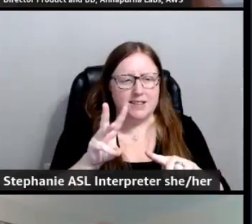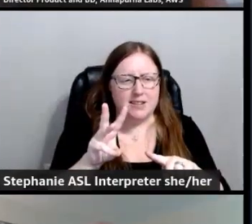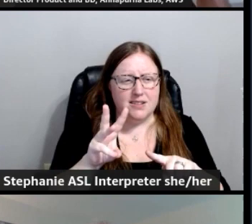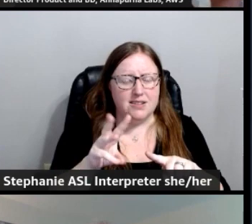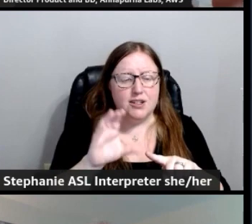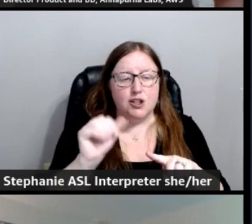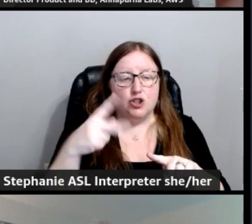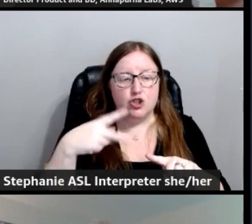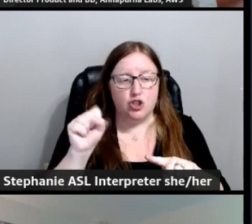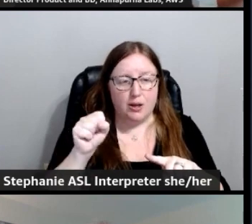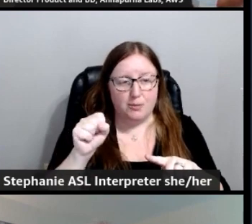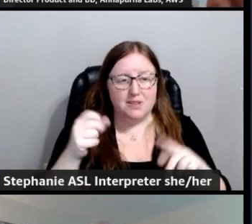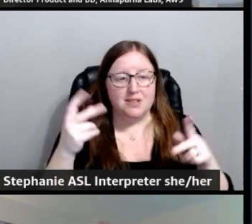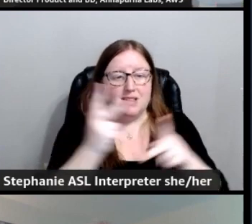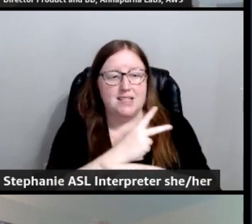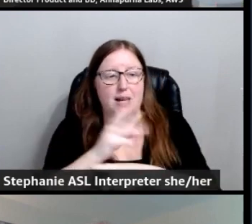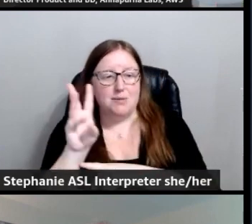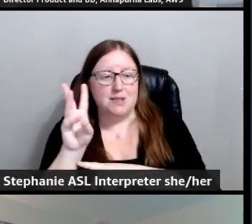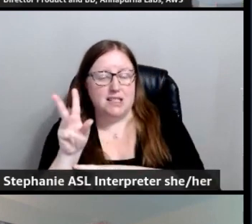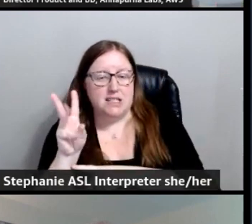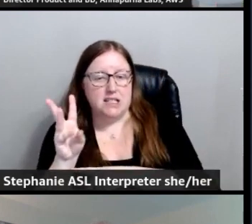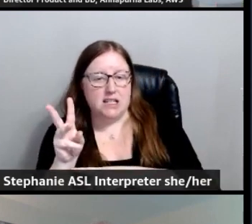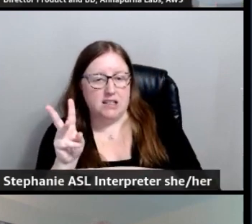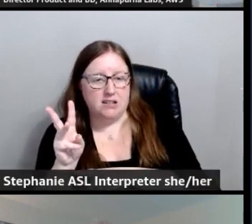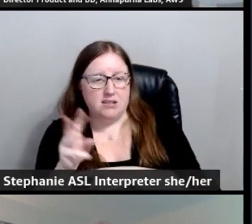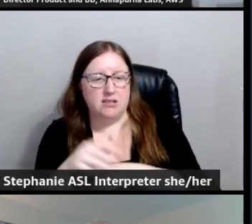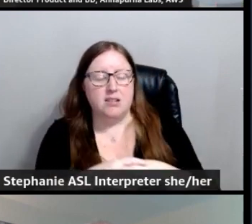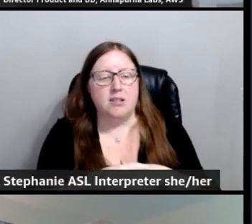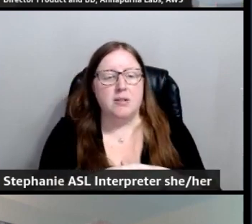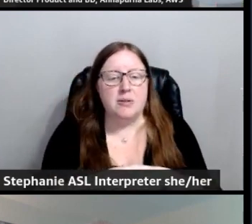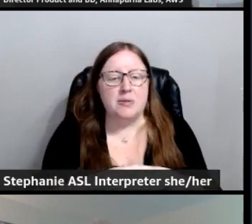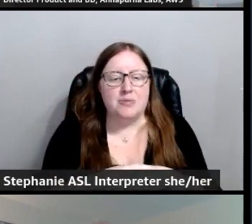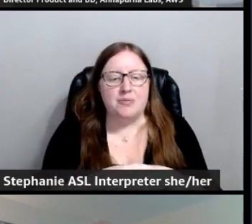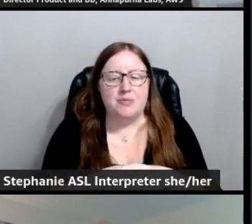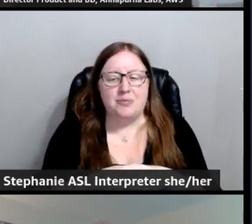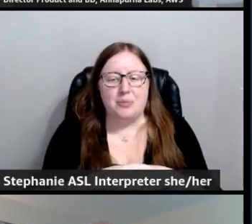chips times 16. Okay.